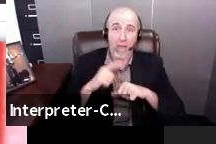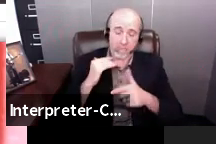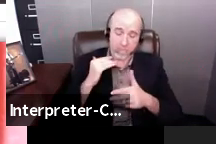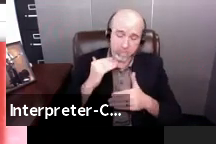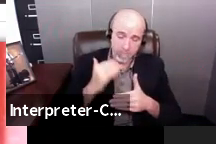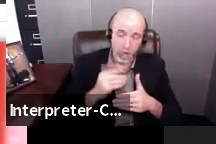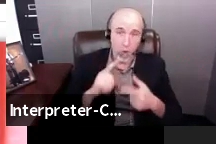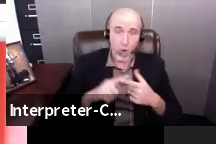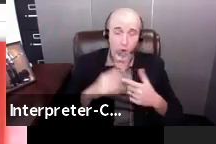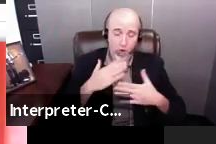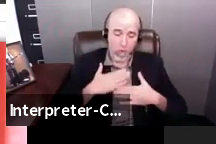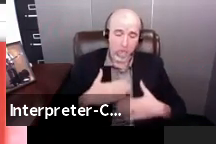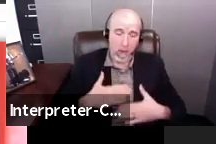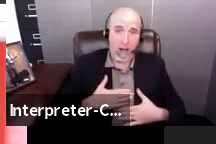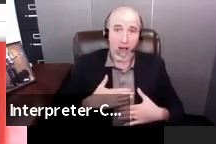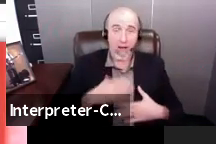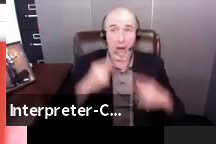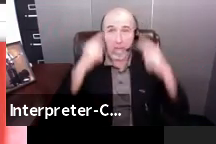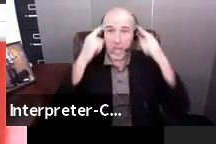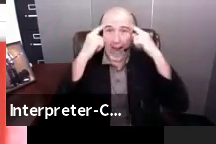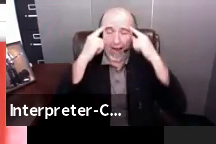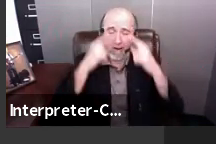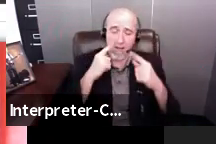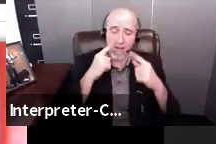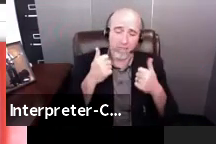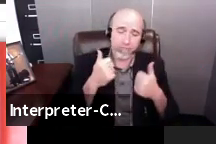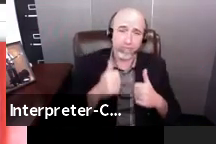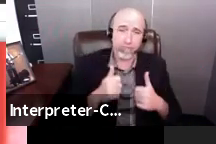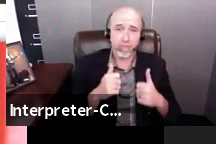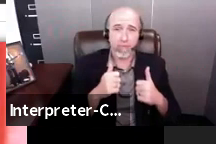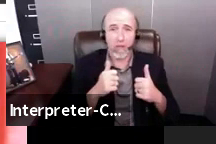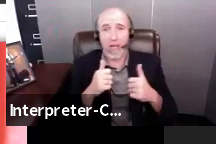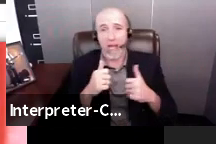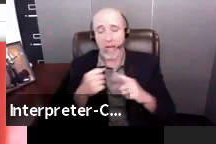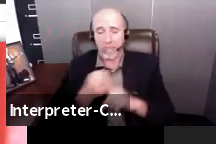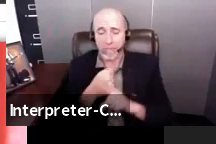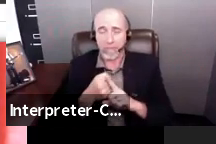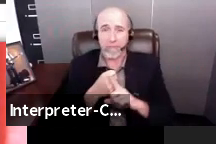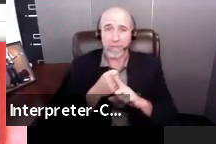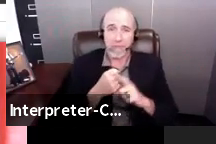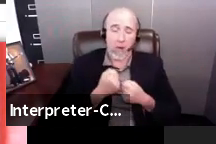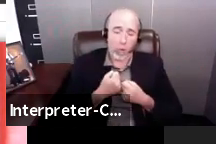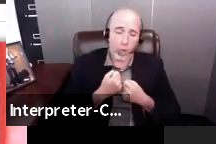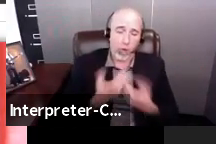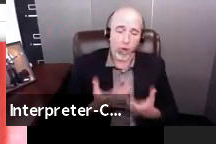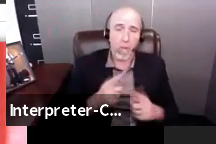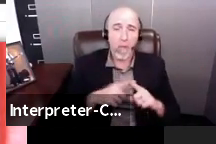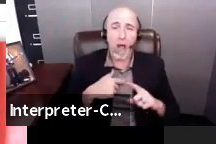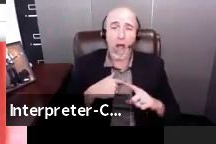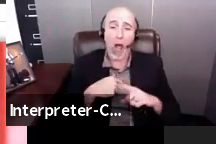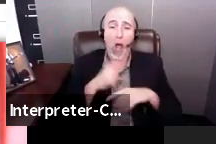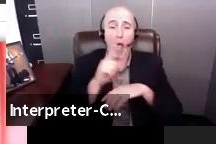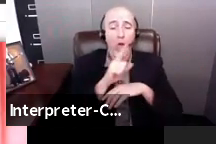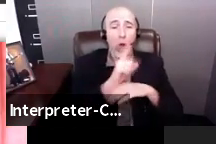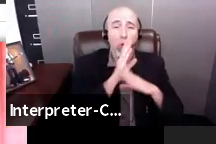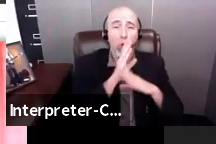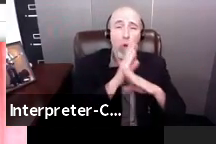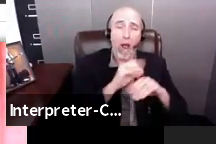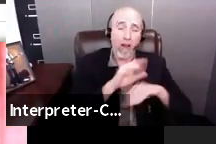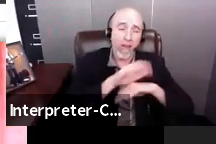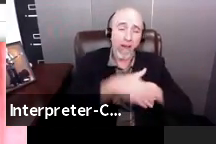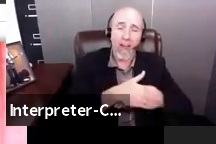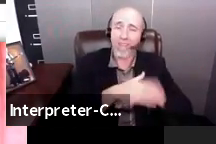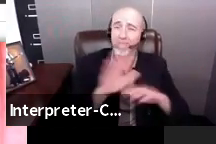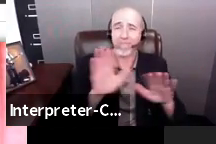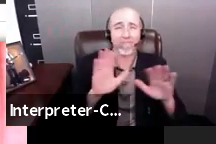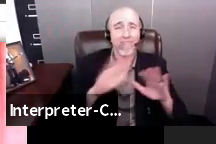are battered and weary. But I do not go quietly into the night. I do not give up struggling to